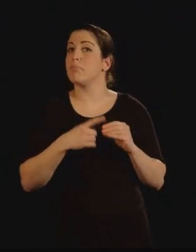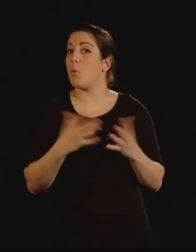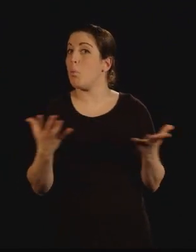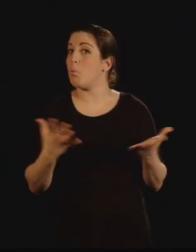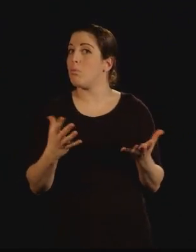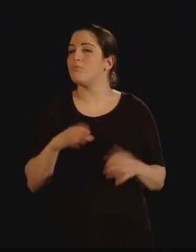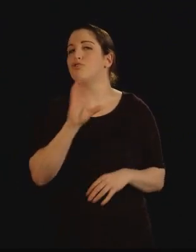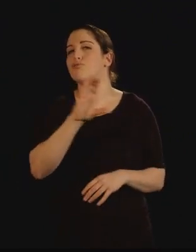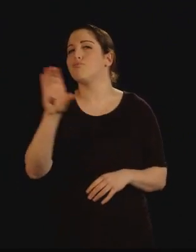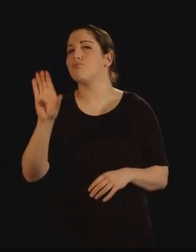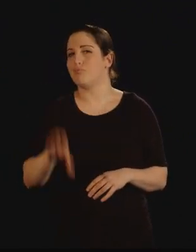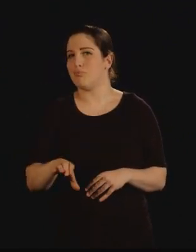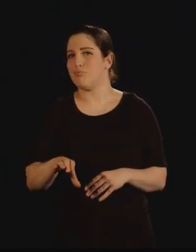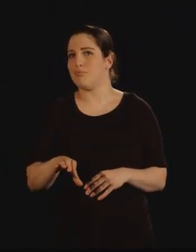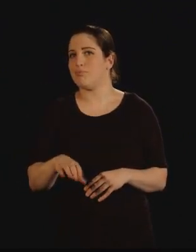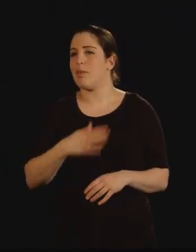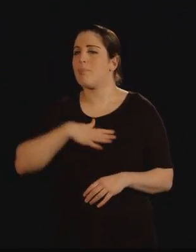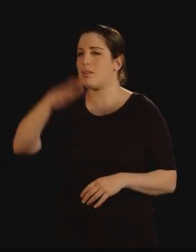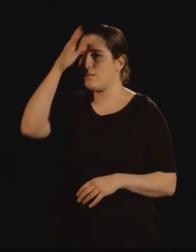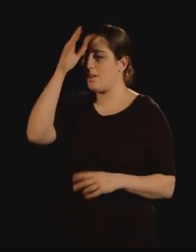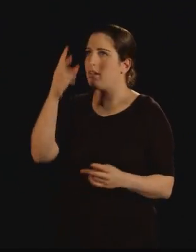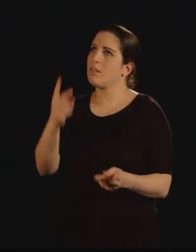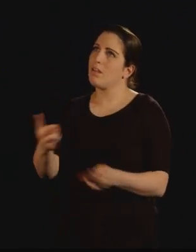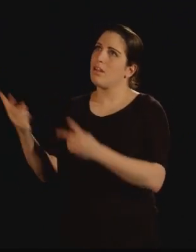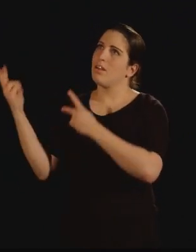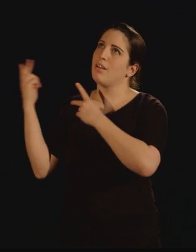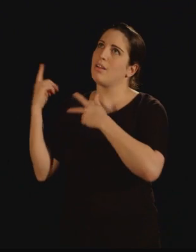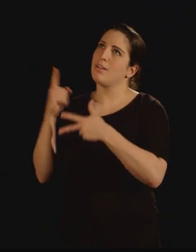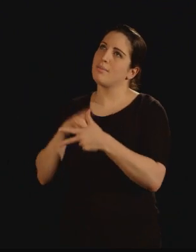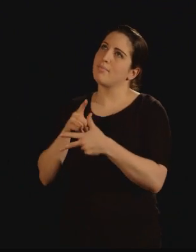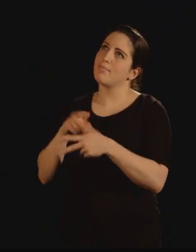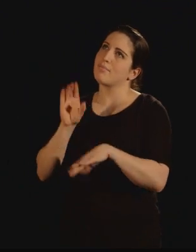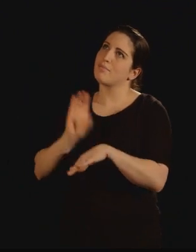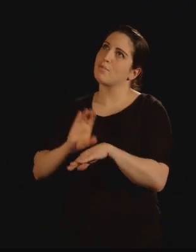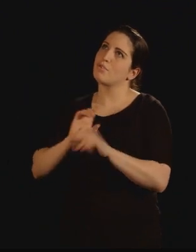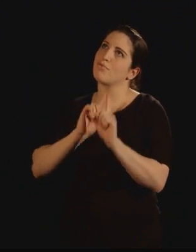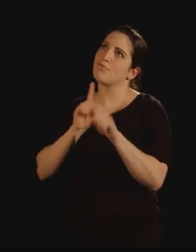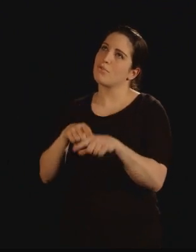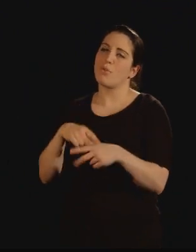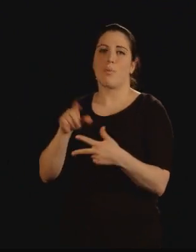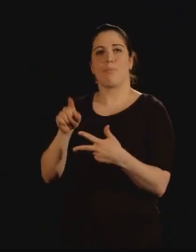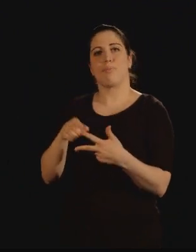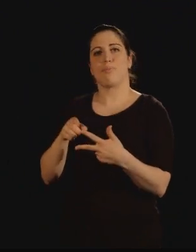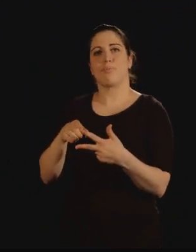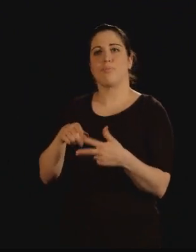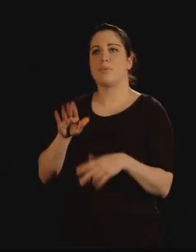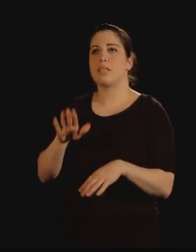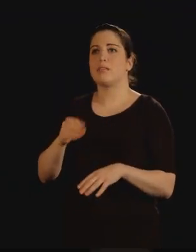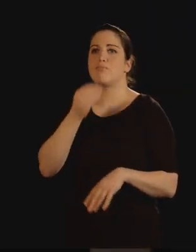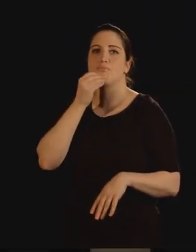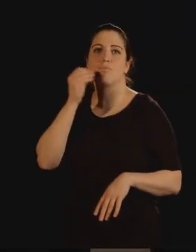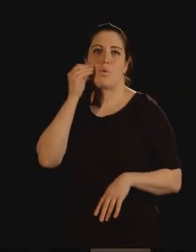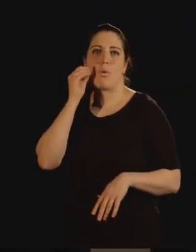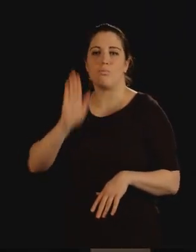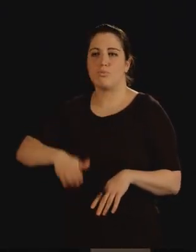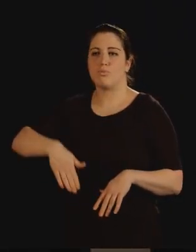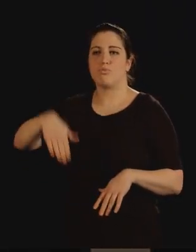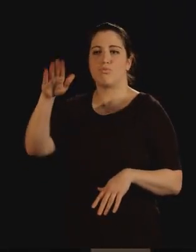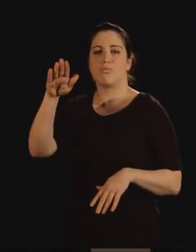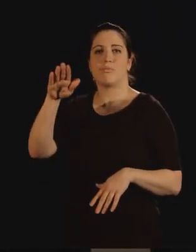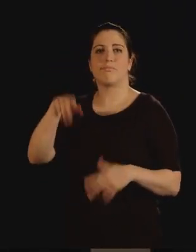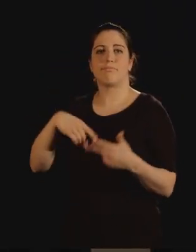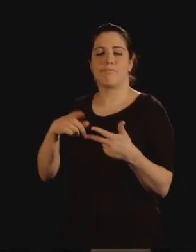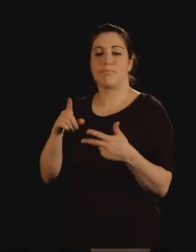hometown. He reminisced about attending church, his childhood home, and for the first